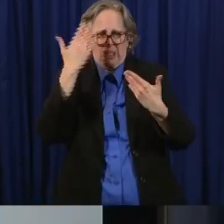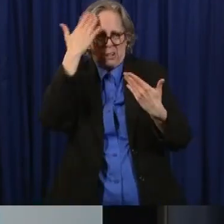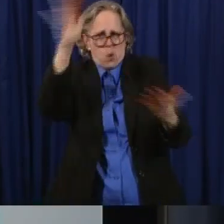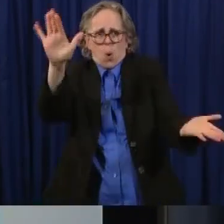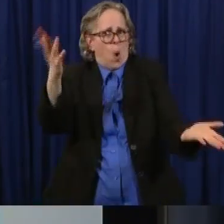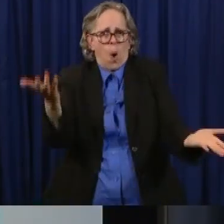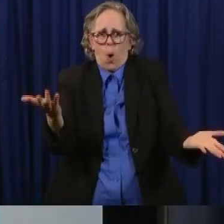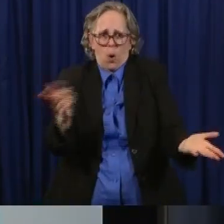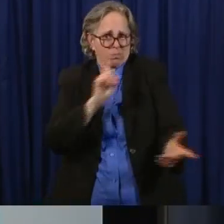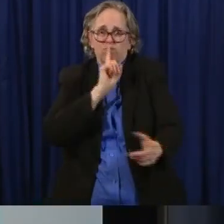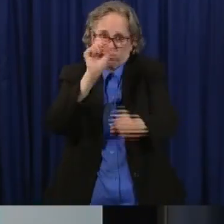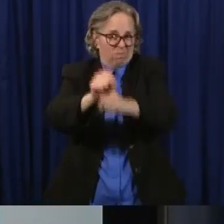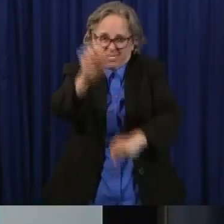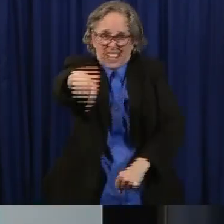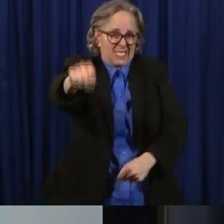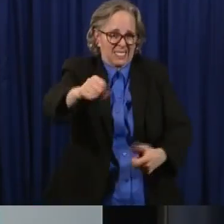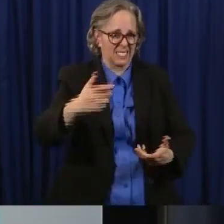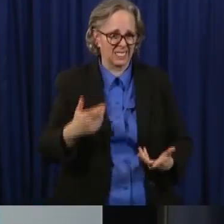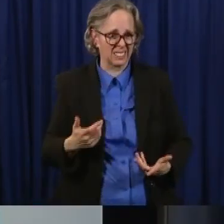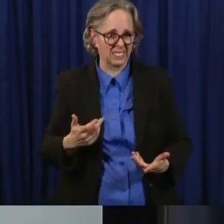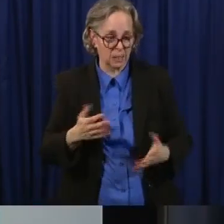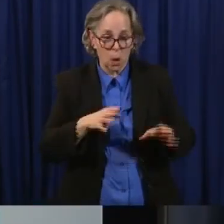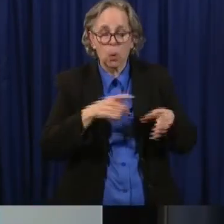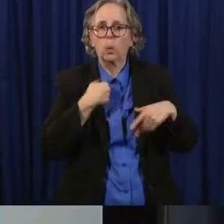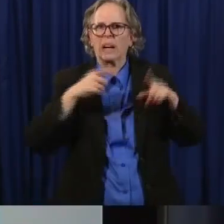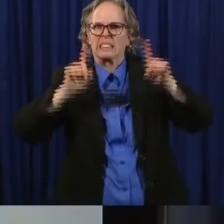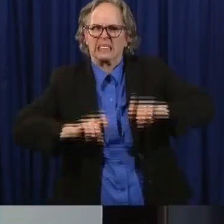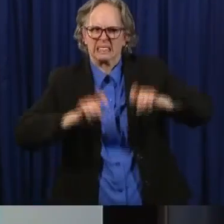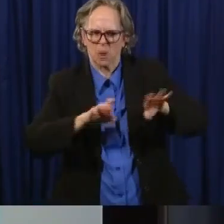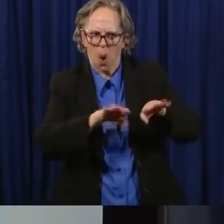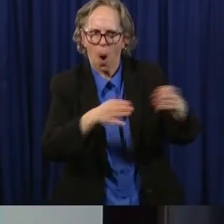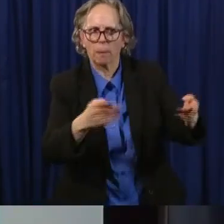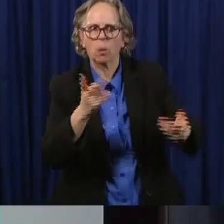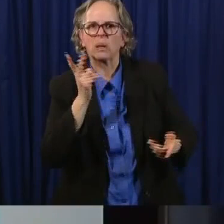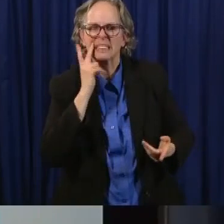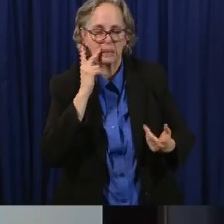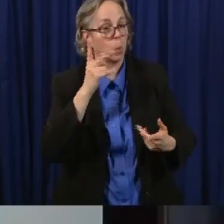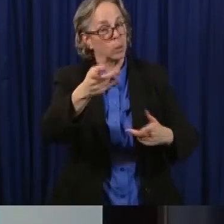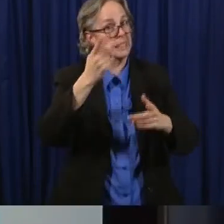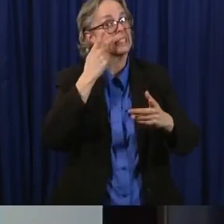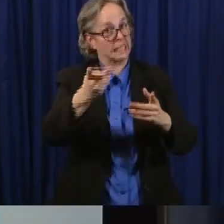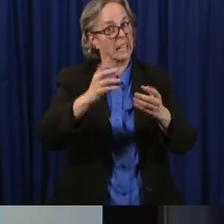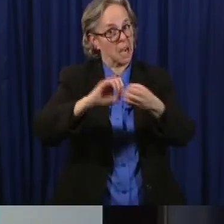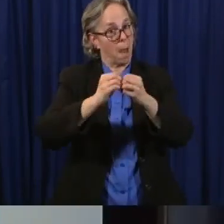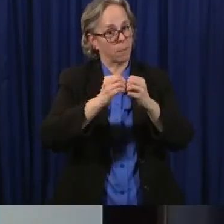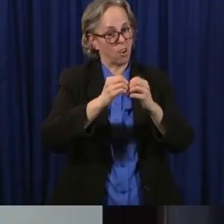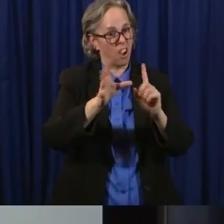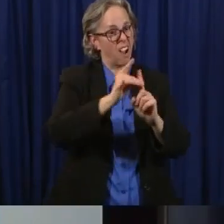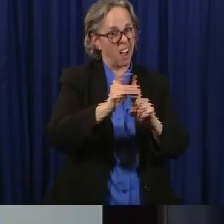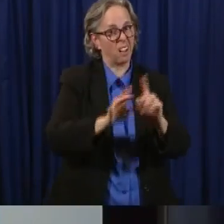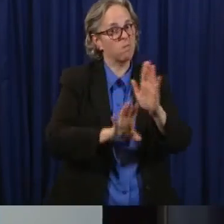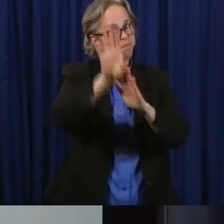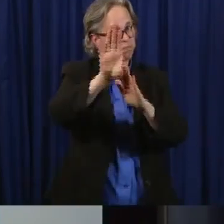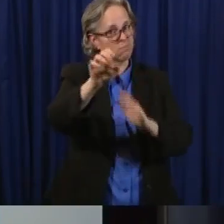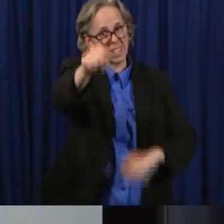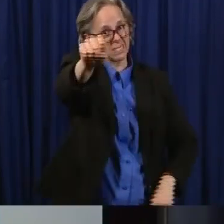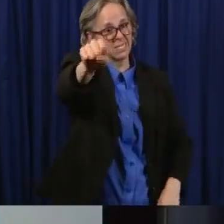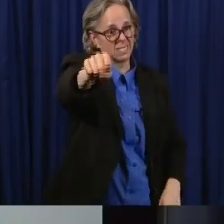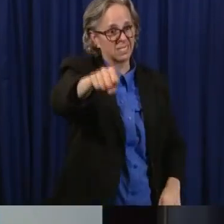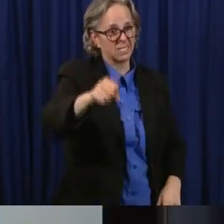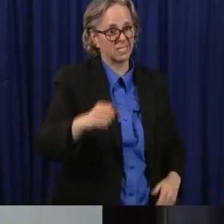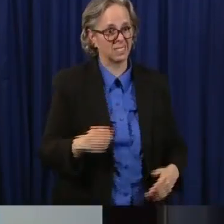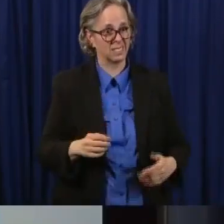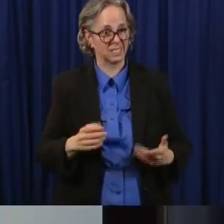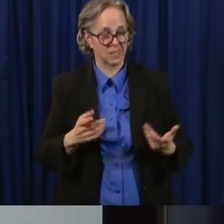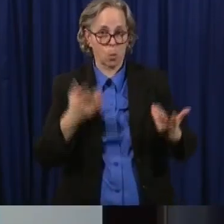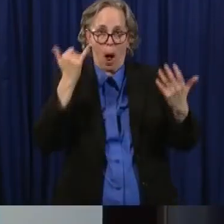has happened for long enough, then cases that develop because of that are attributable to people being able to move around. But